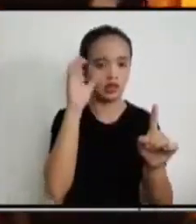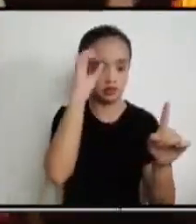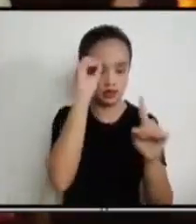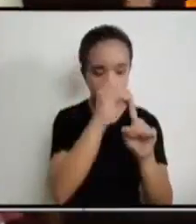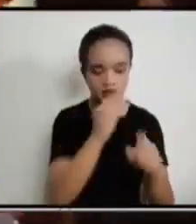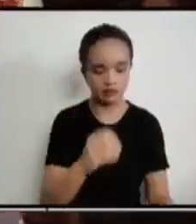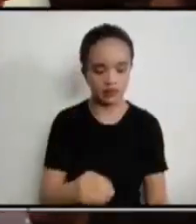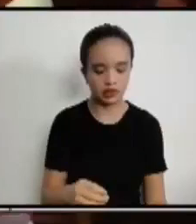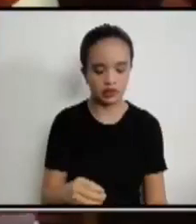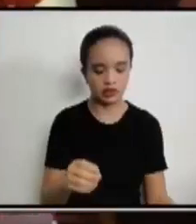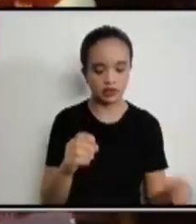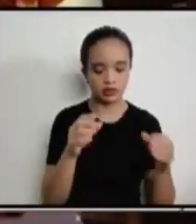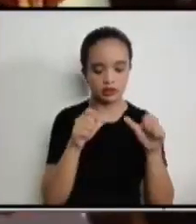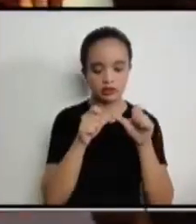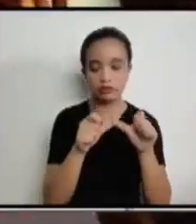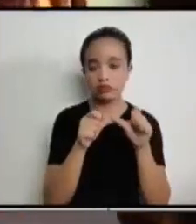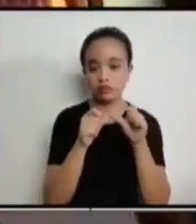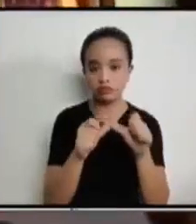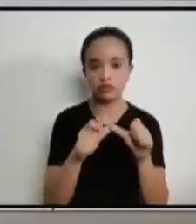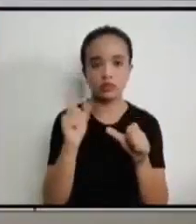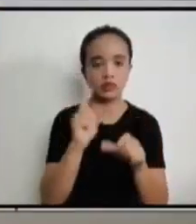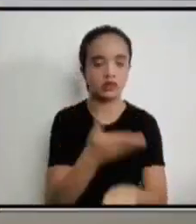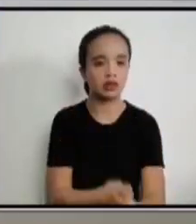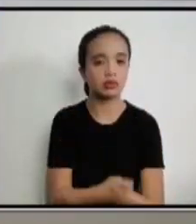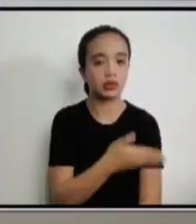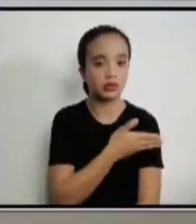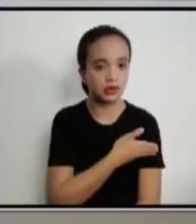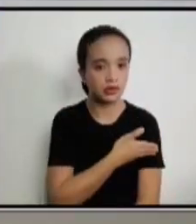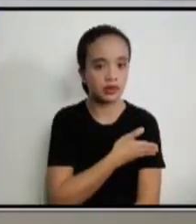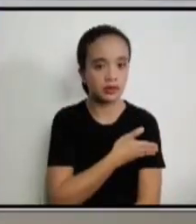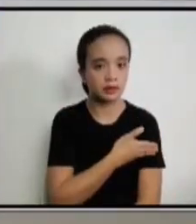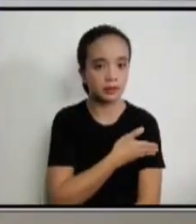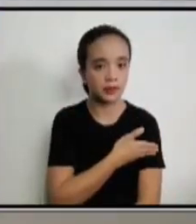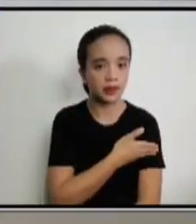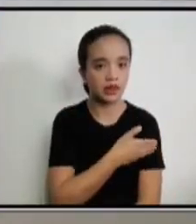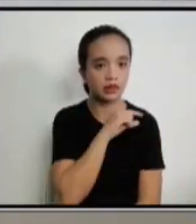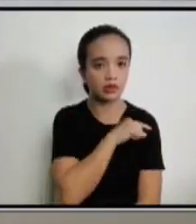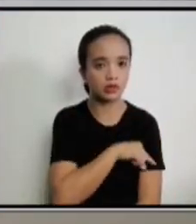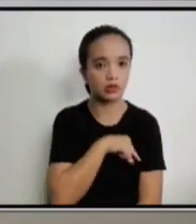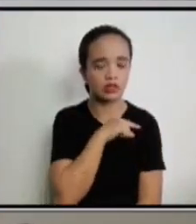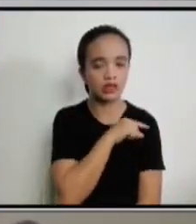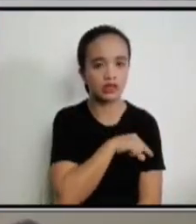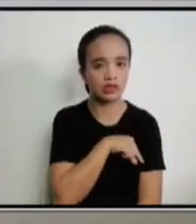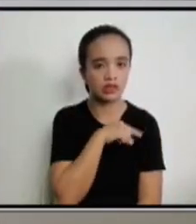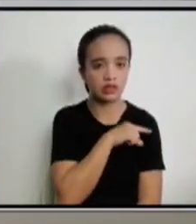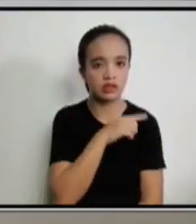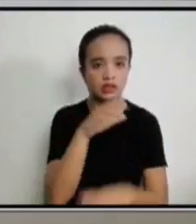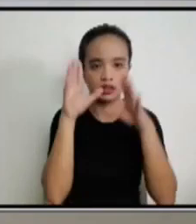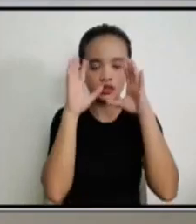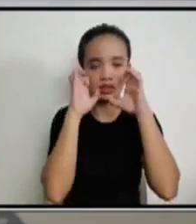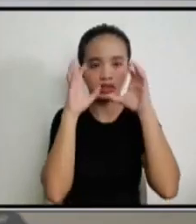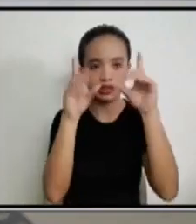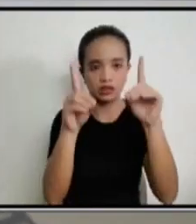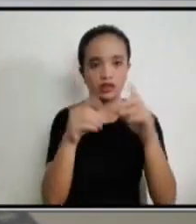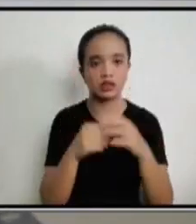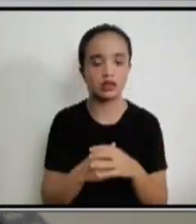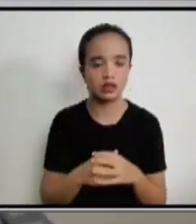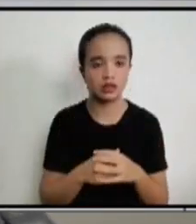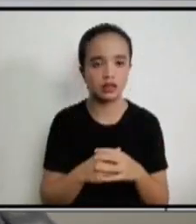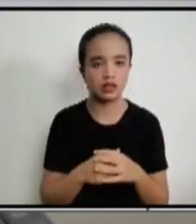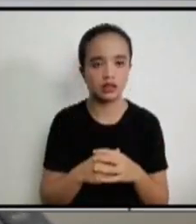continue improving the quality of education, research that we do. We